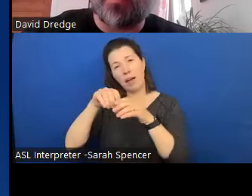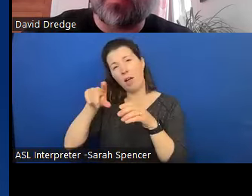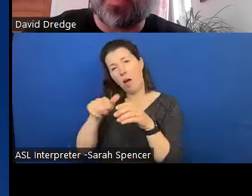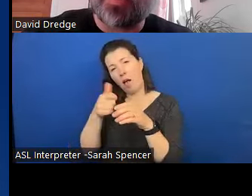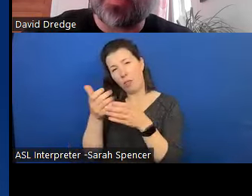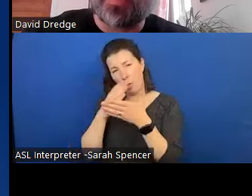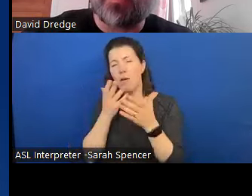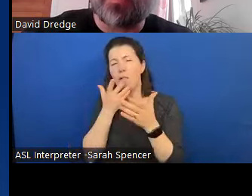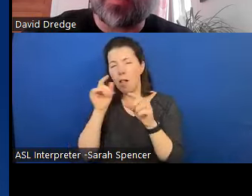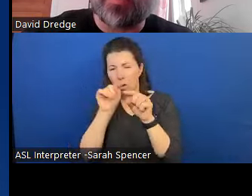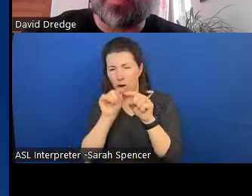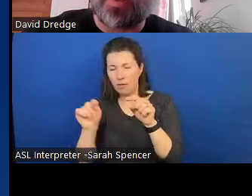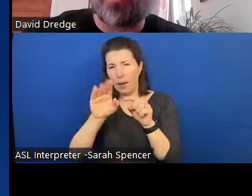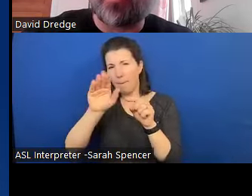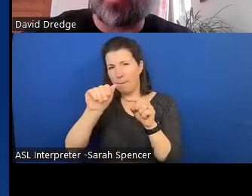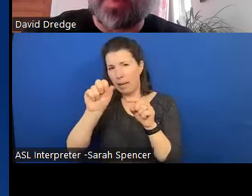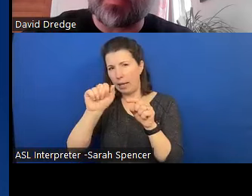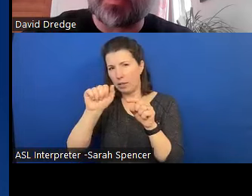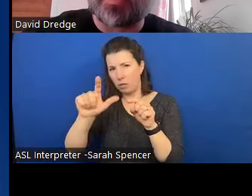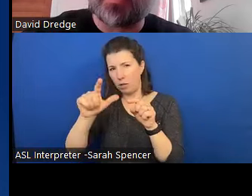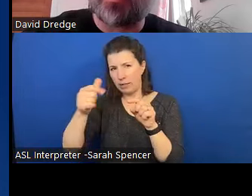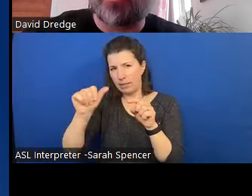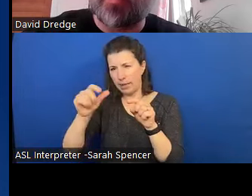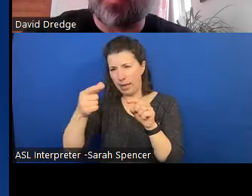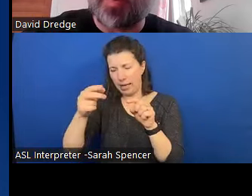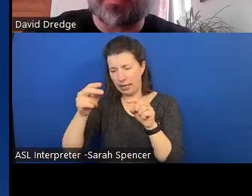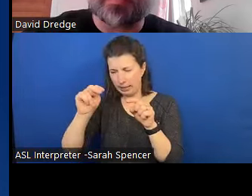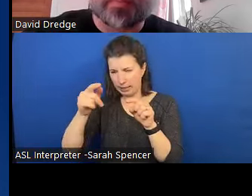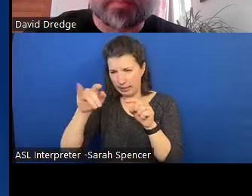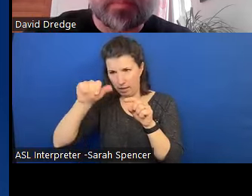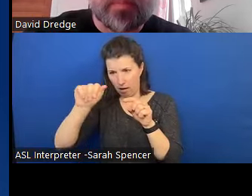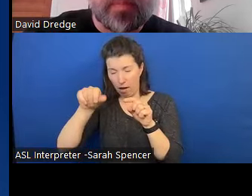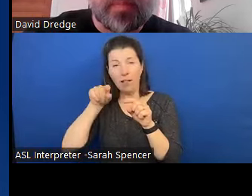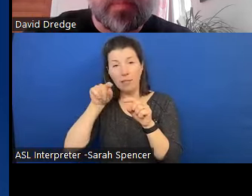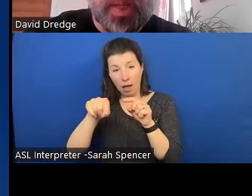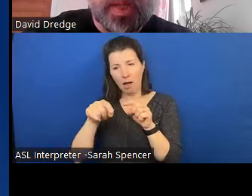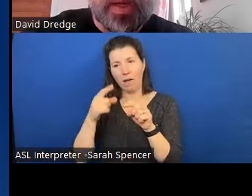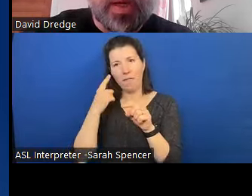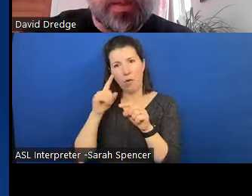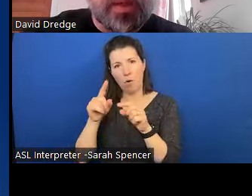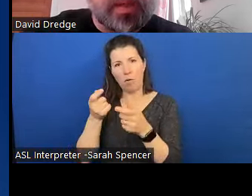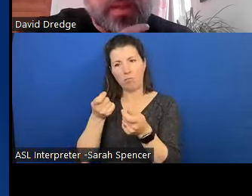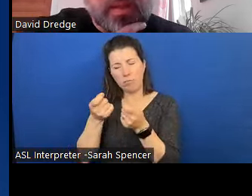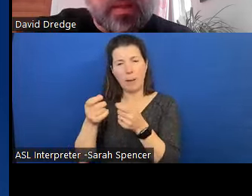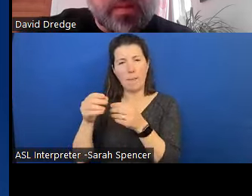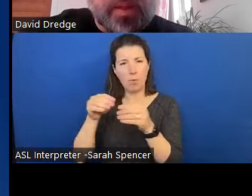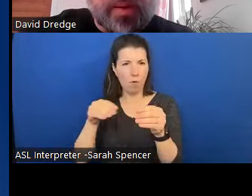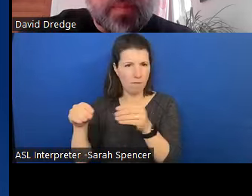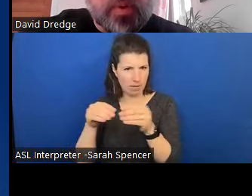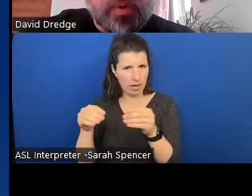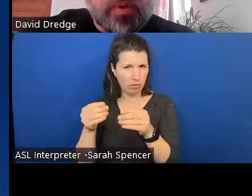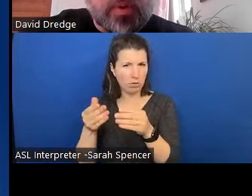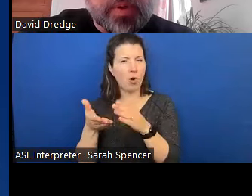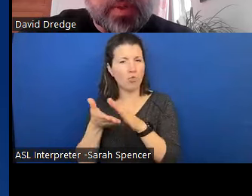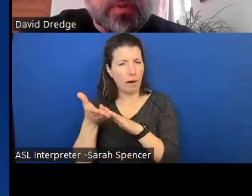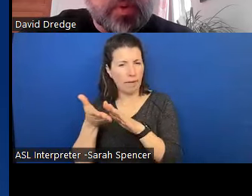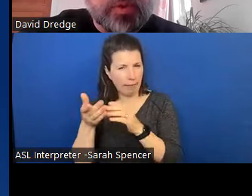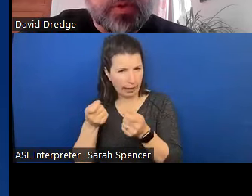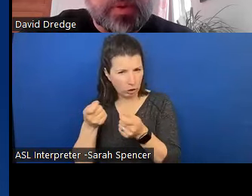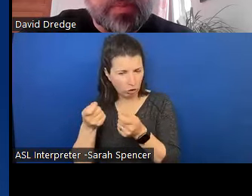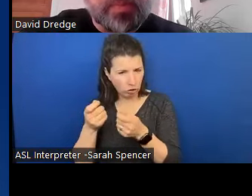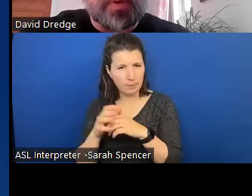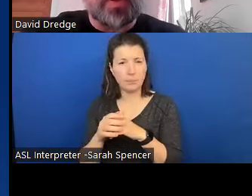that mostly do a lot of regulation of movement. And then that motor cortex